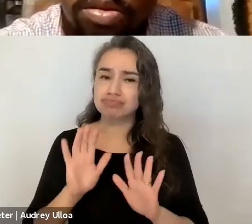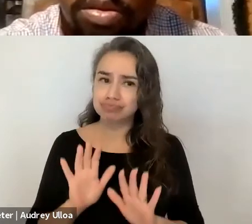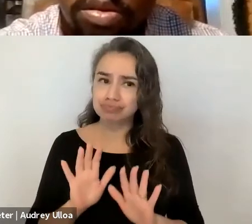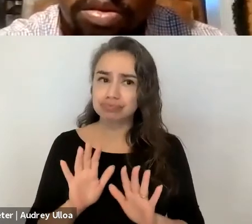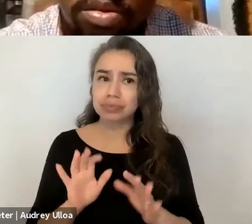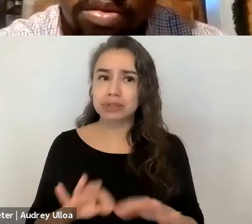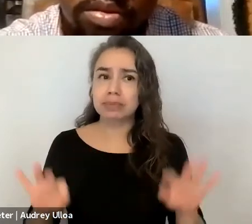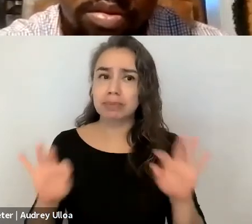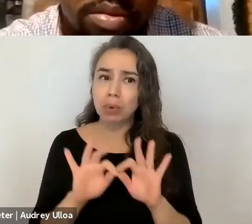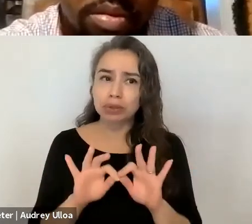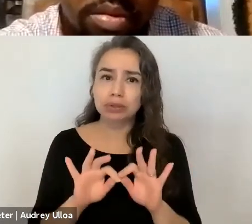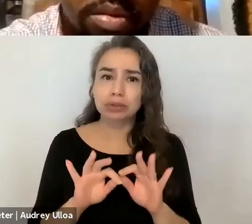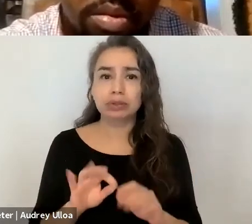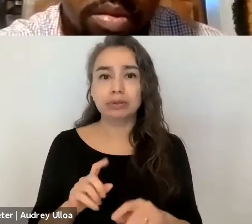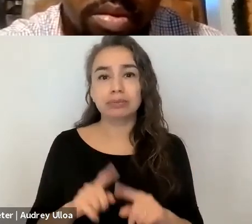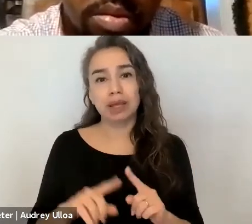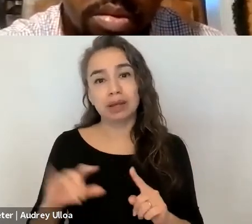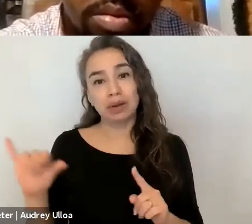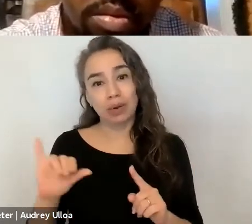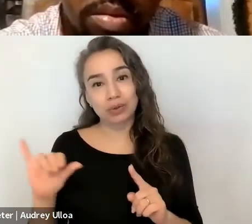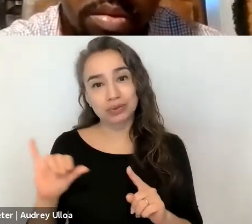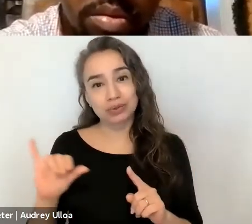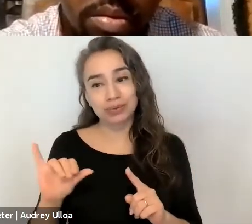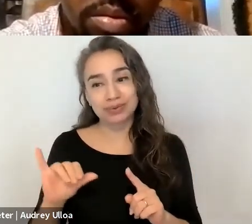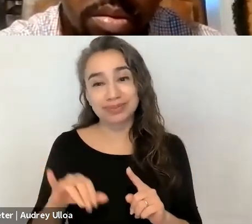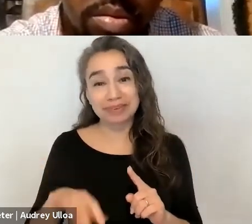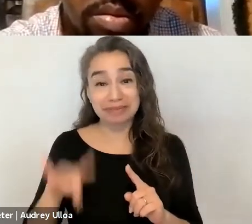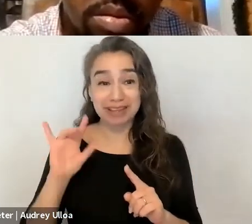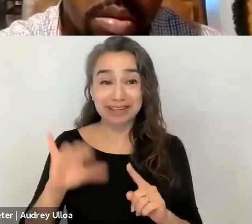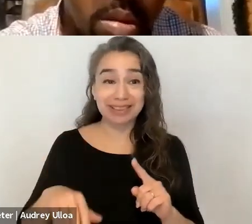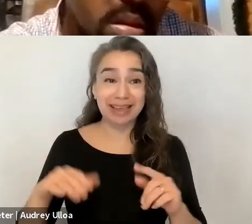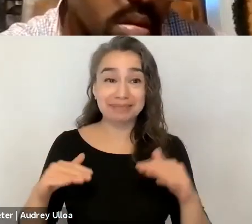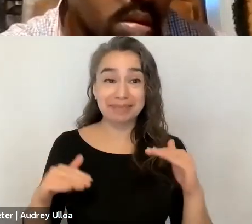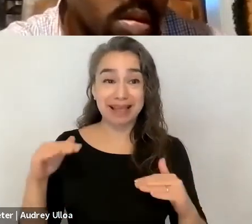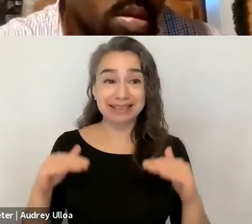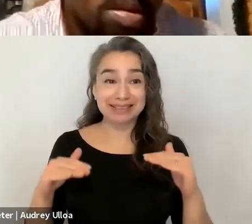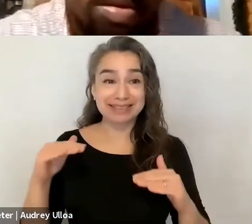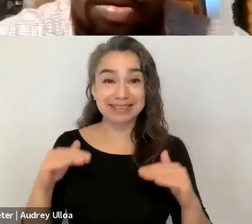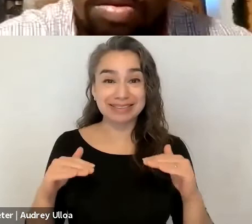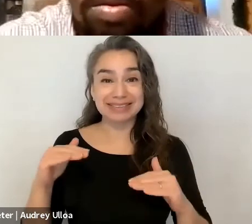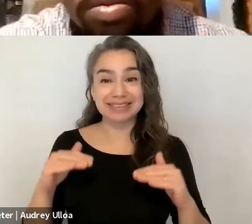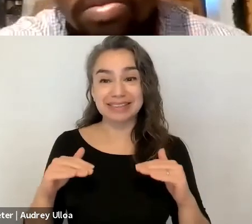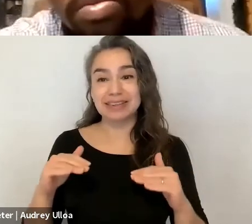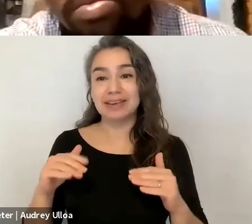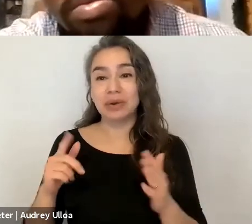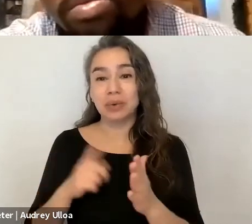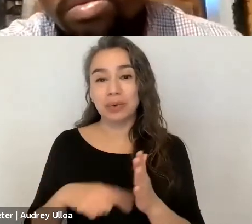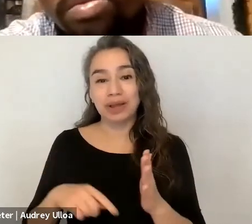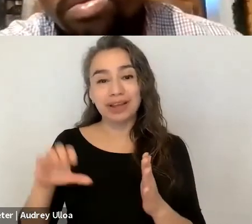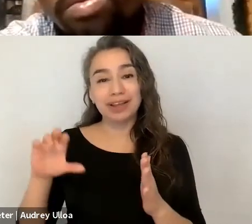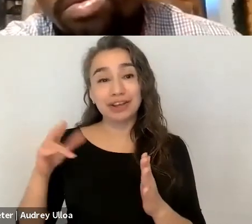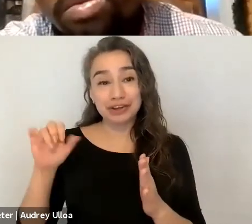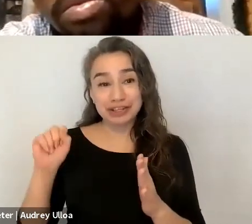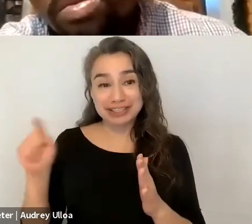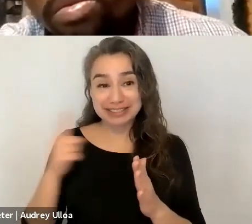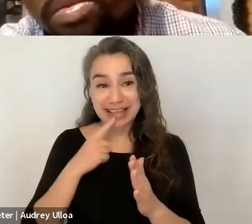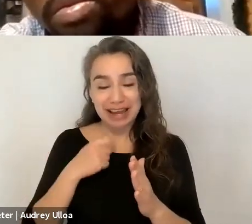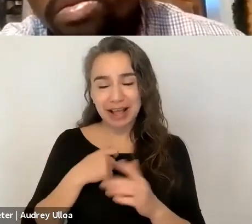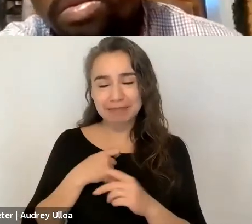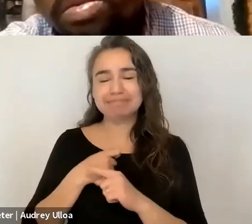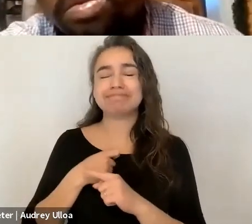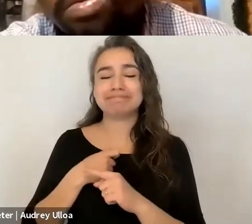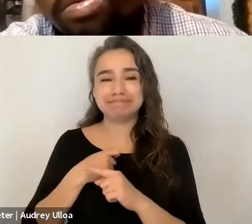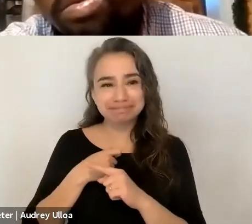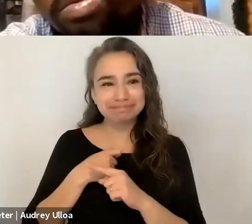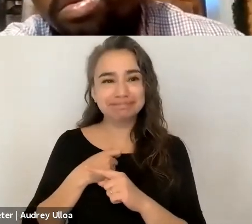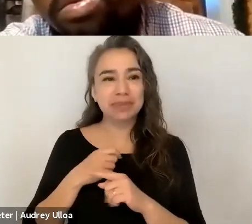this, but also, finding that balance between something that Chris said that really resonates with me is pushing the